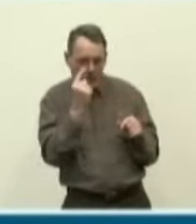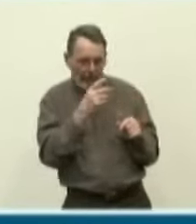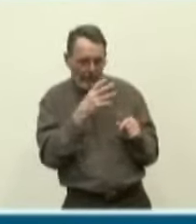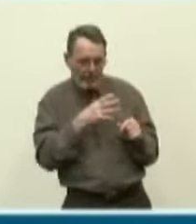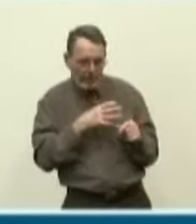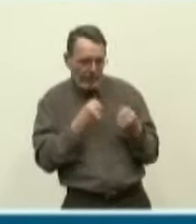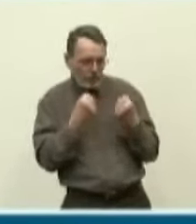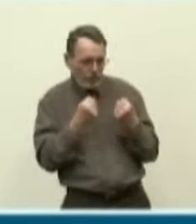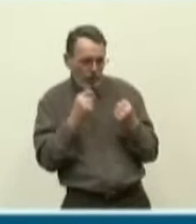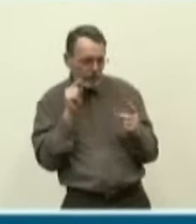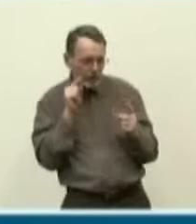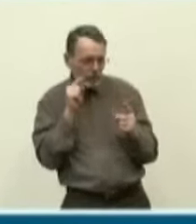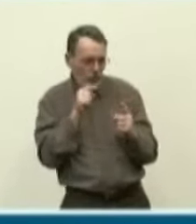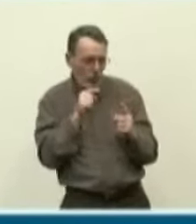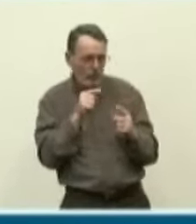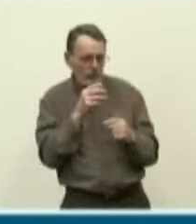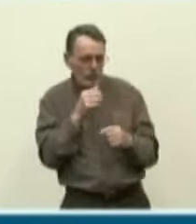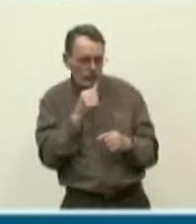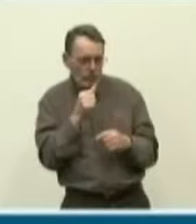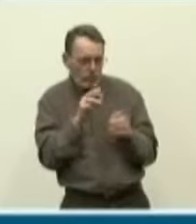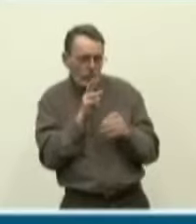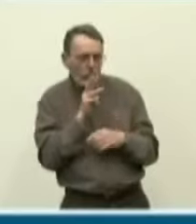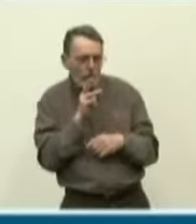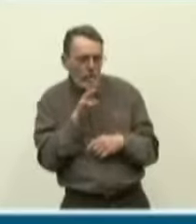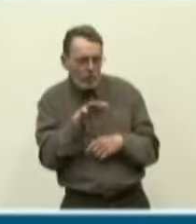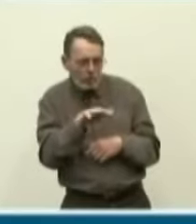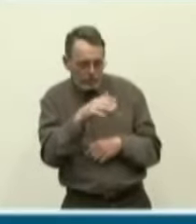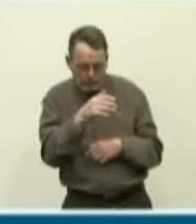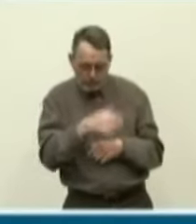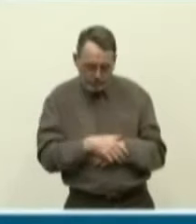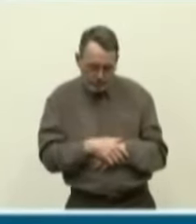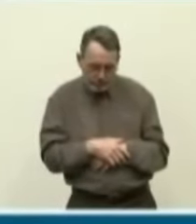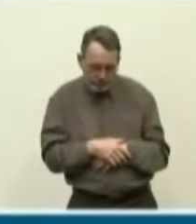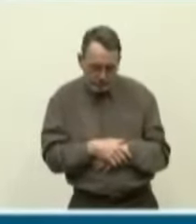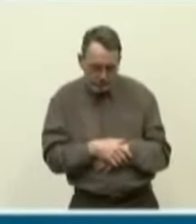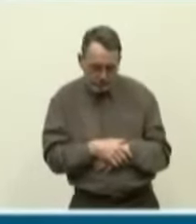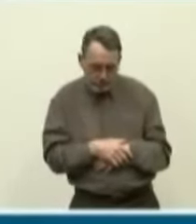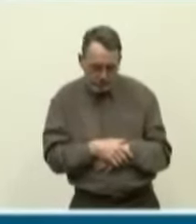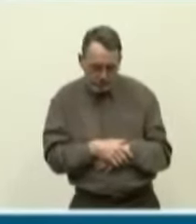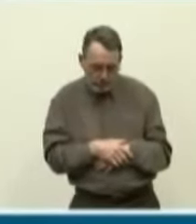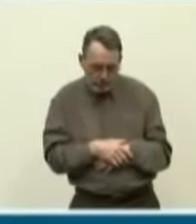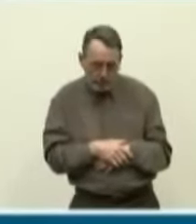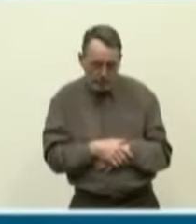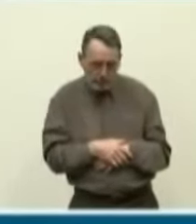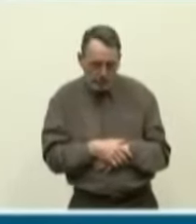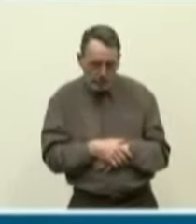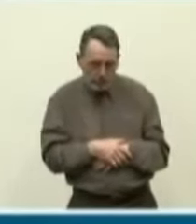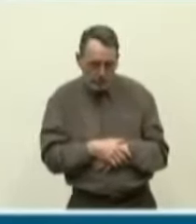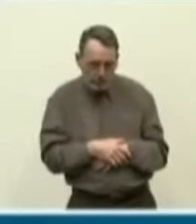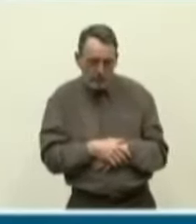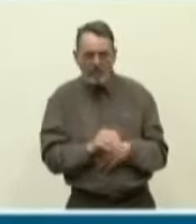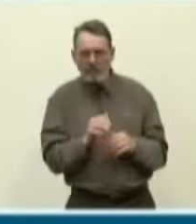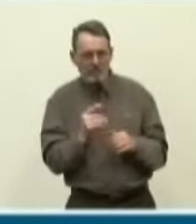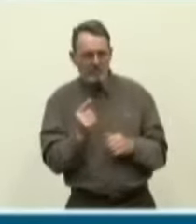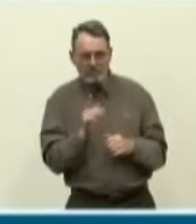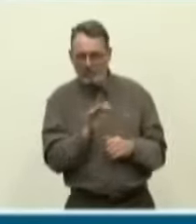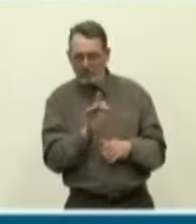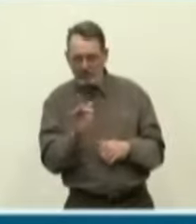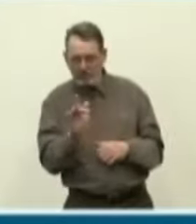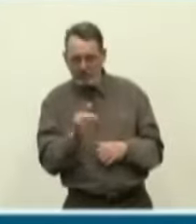water. Adam 13 Charles 97. 97. Victim vehicles of.